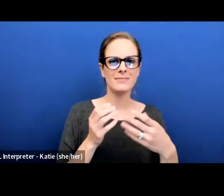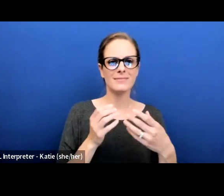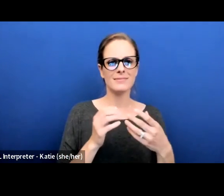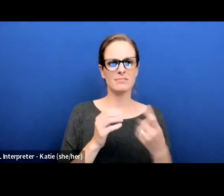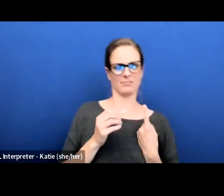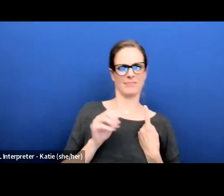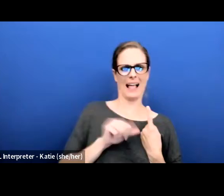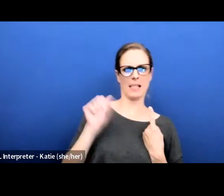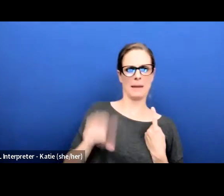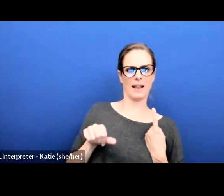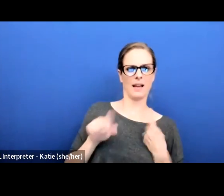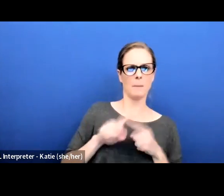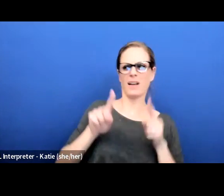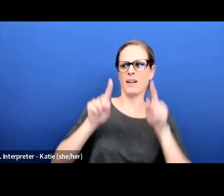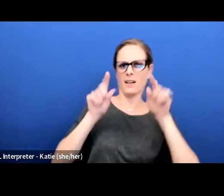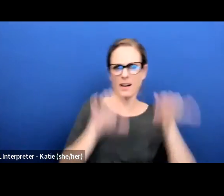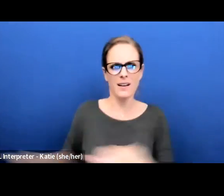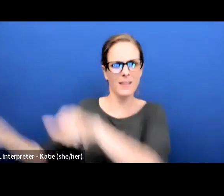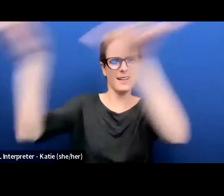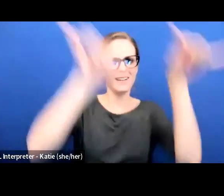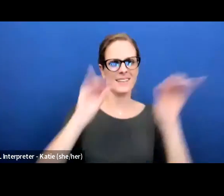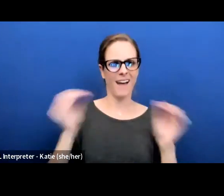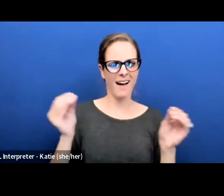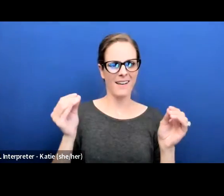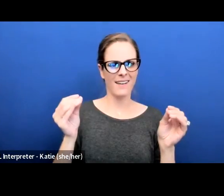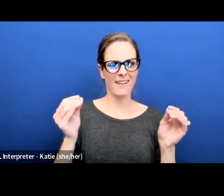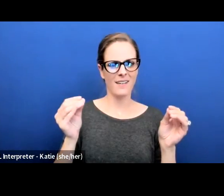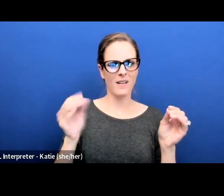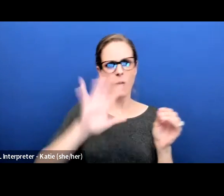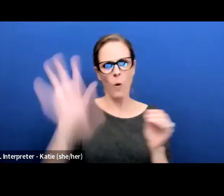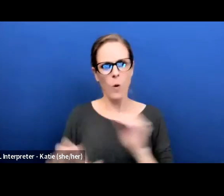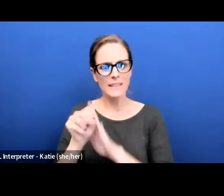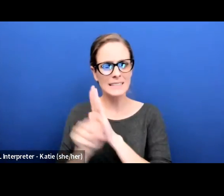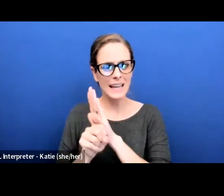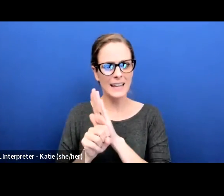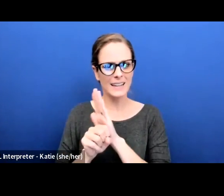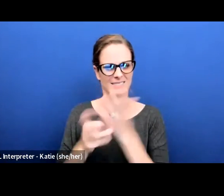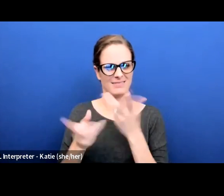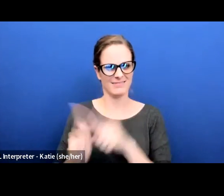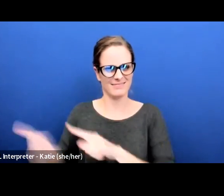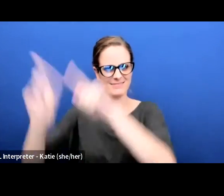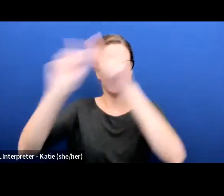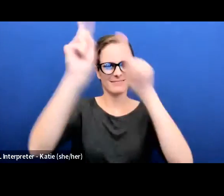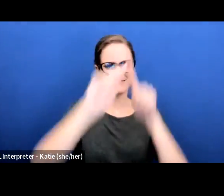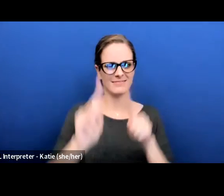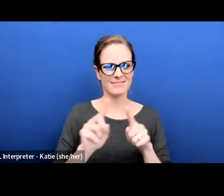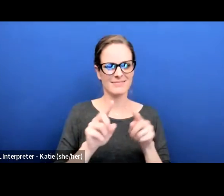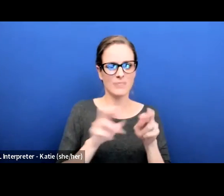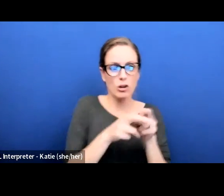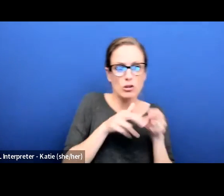a county, a state, region, anything,